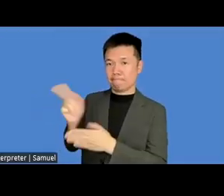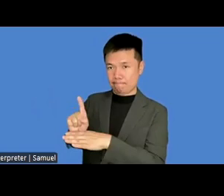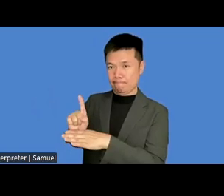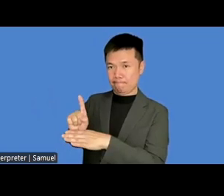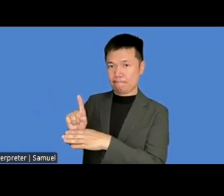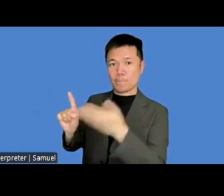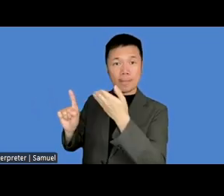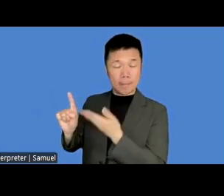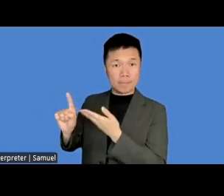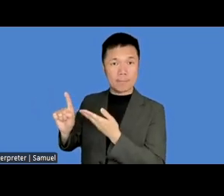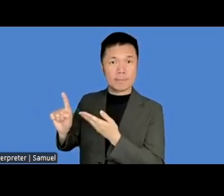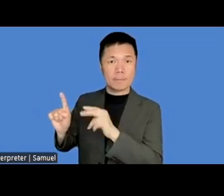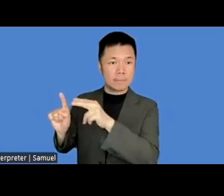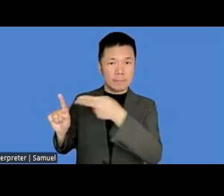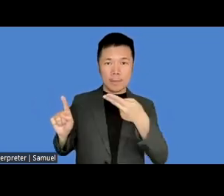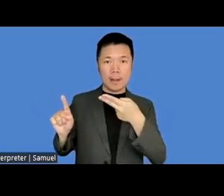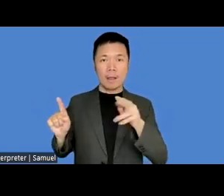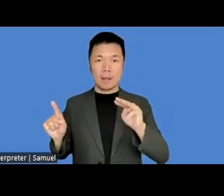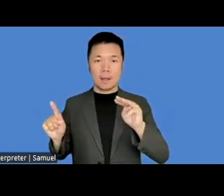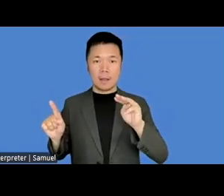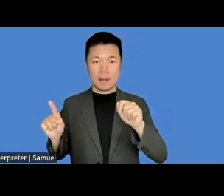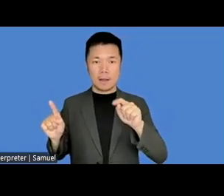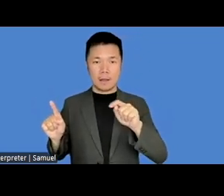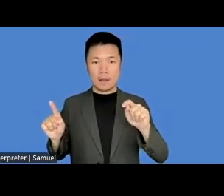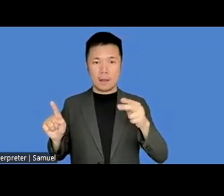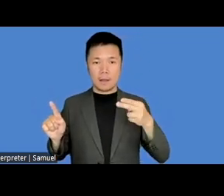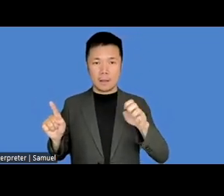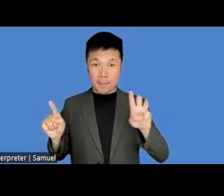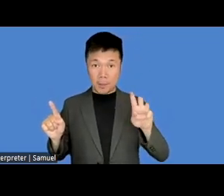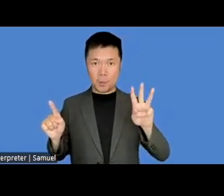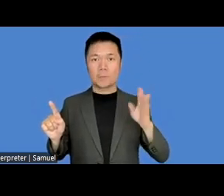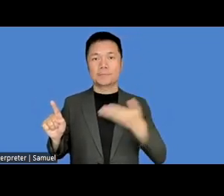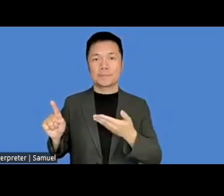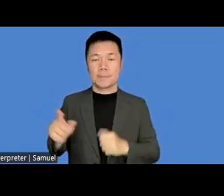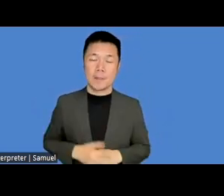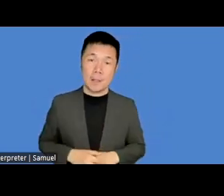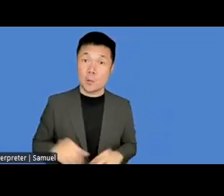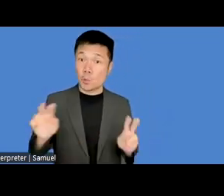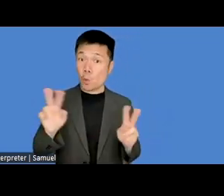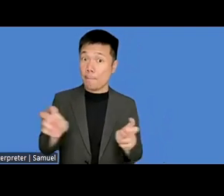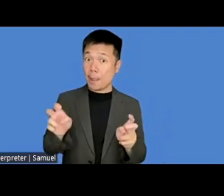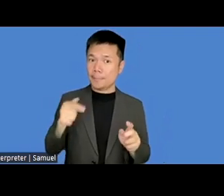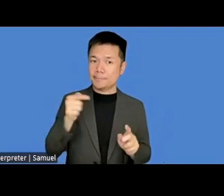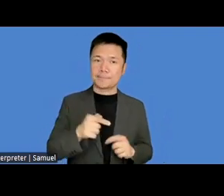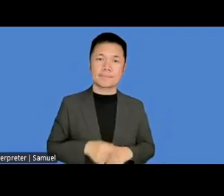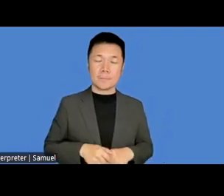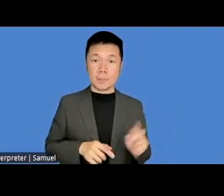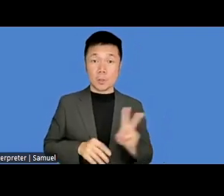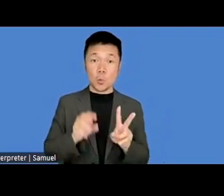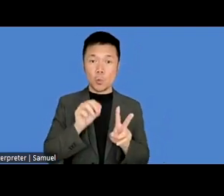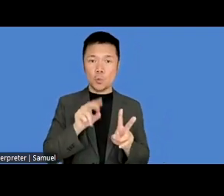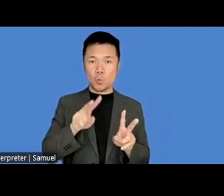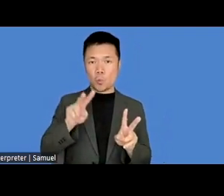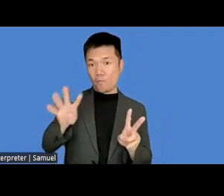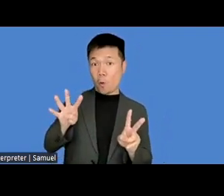by Matthew Mutiso. He will be presenting on the impact of the 2024